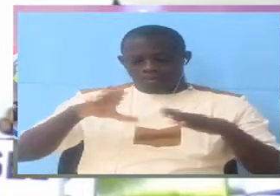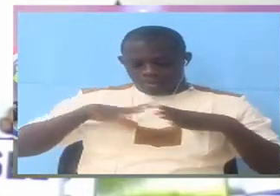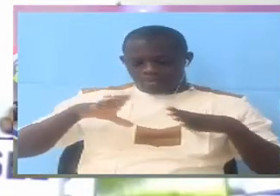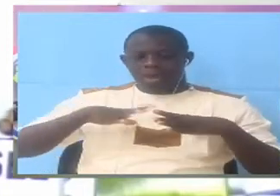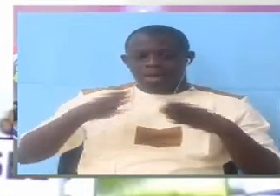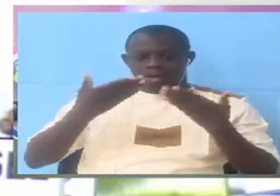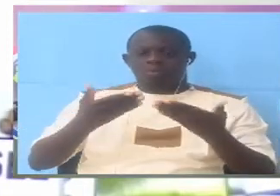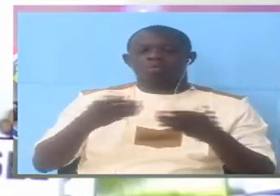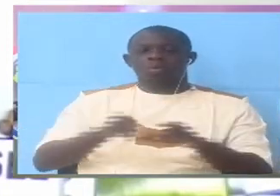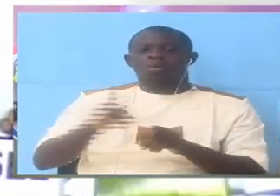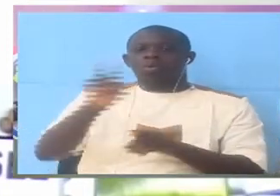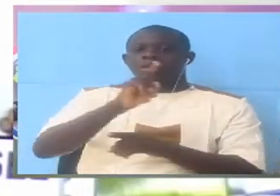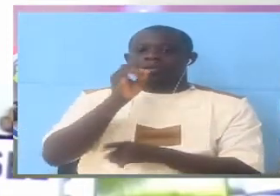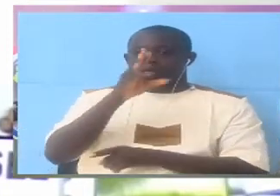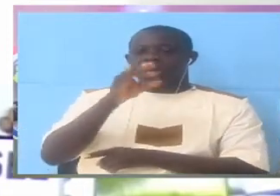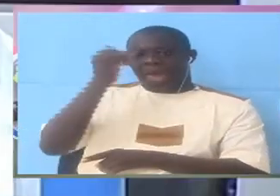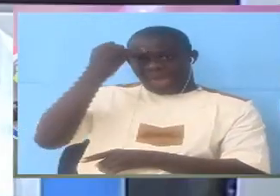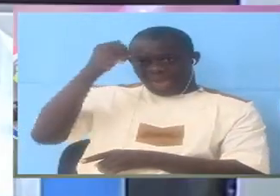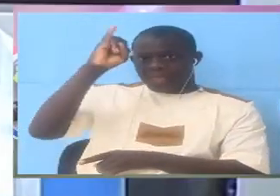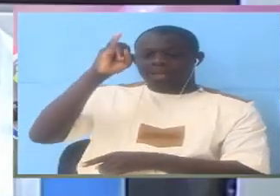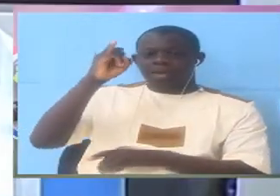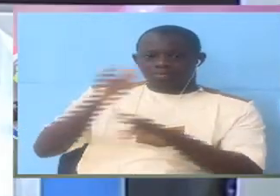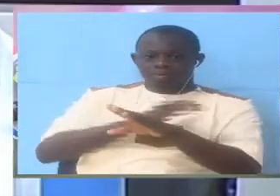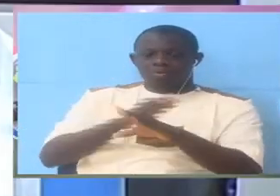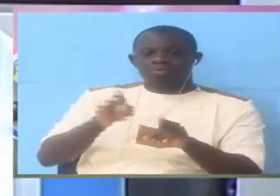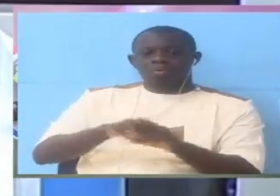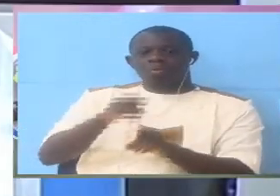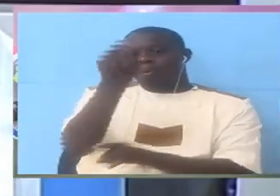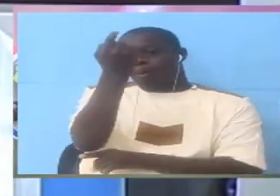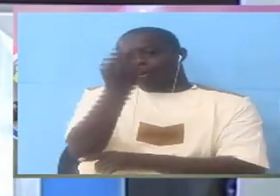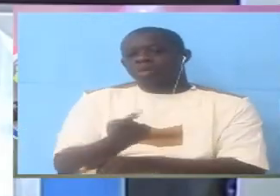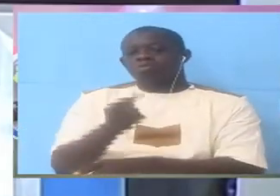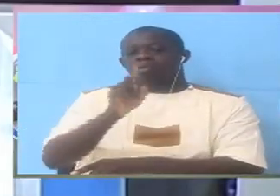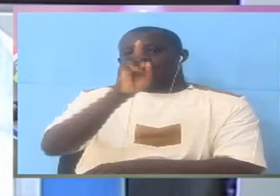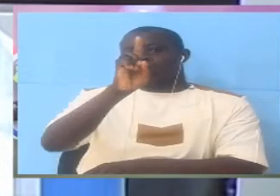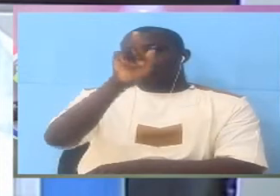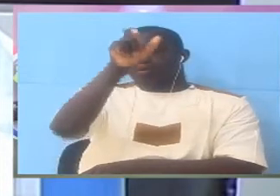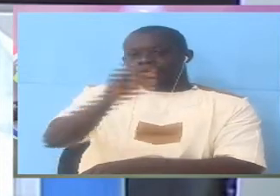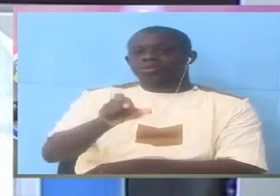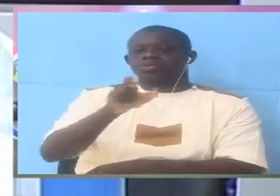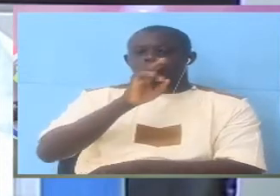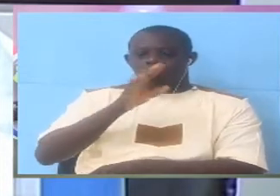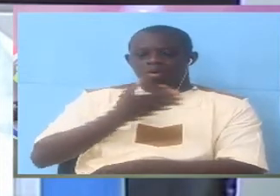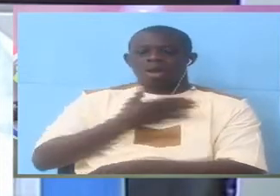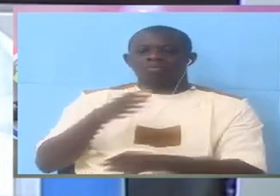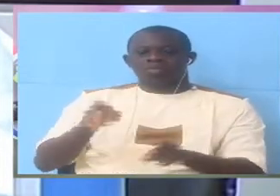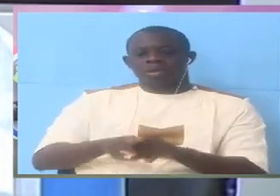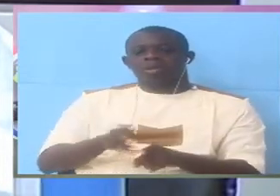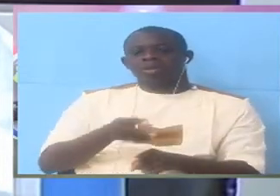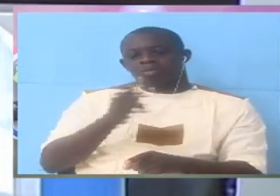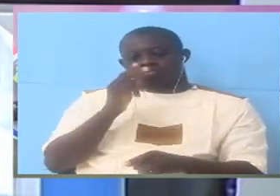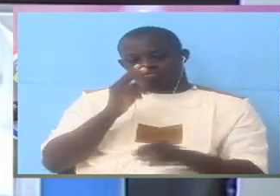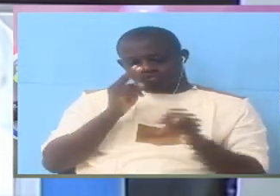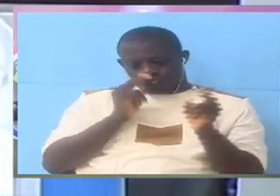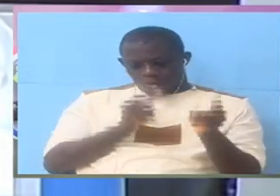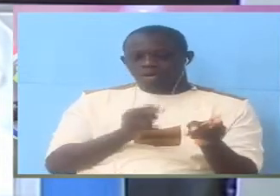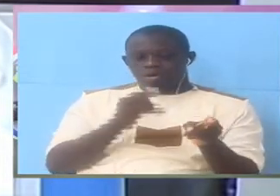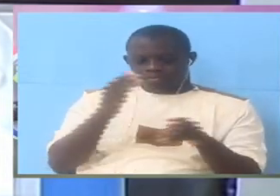What do you say to the suggestion that it was only one person who was there who had a gun? Yes.